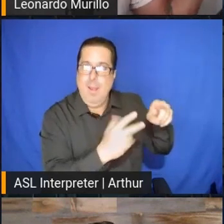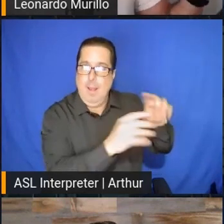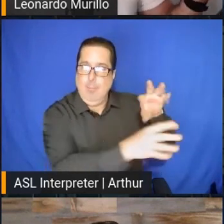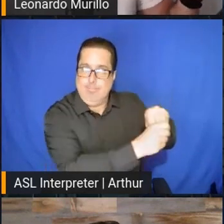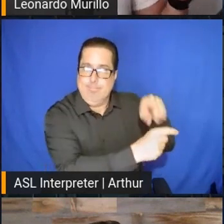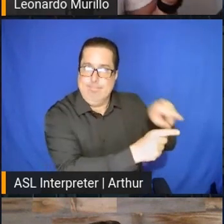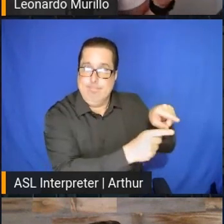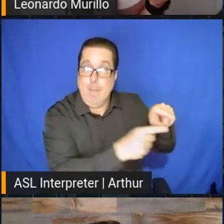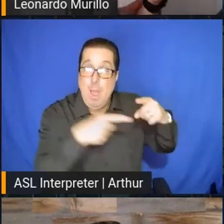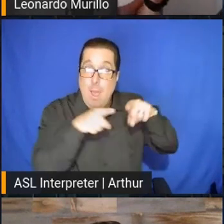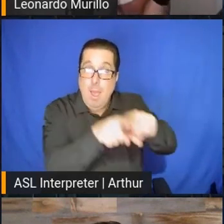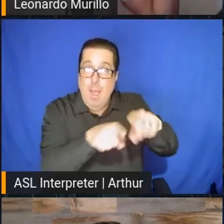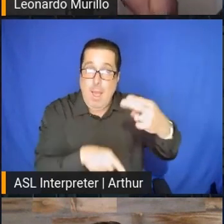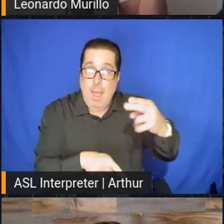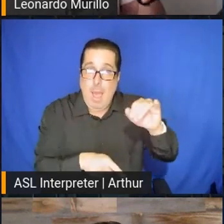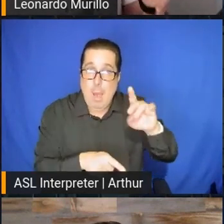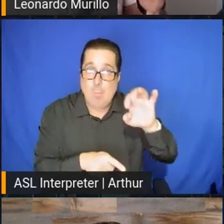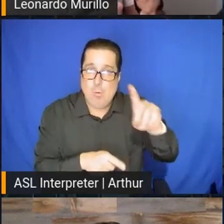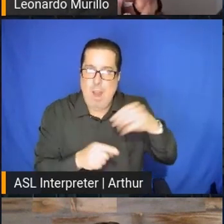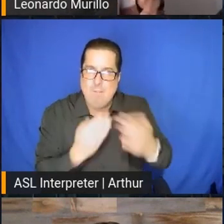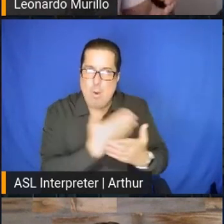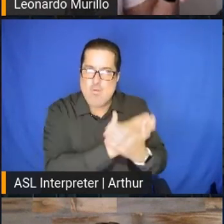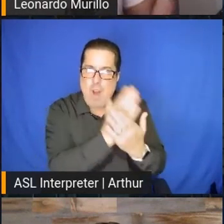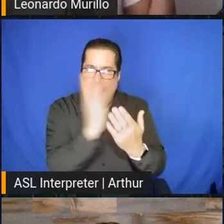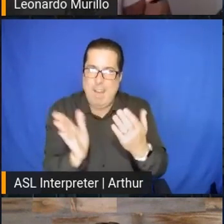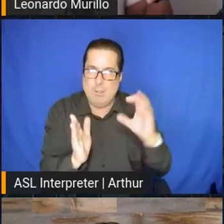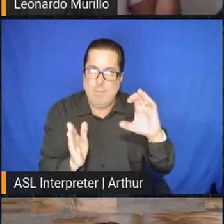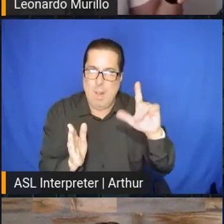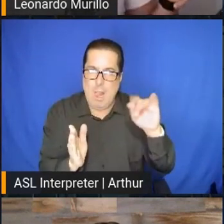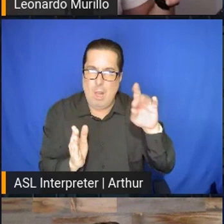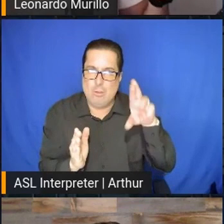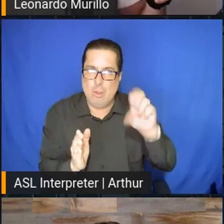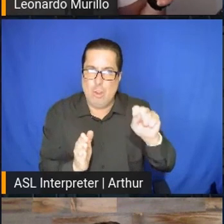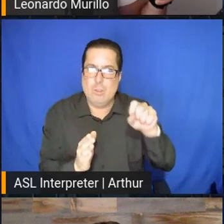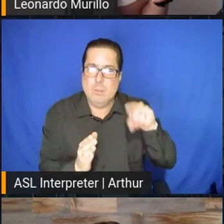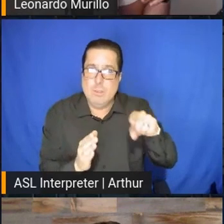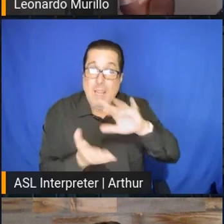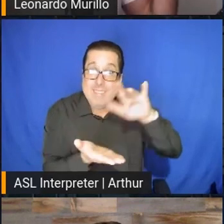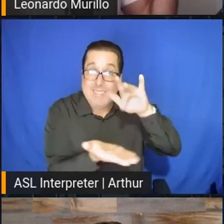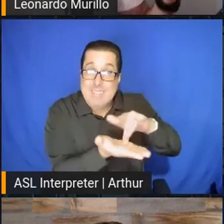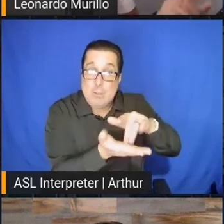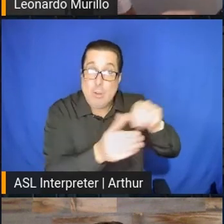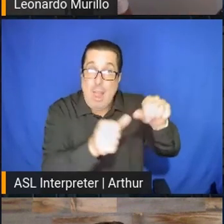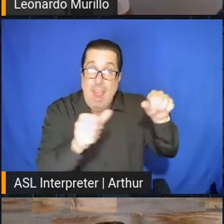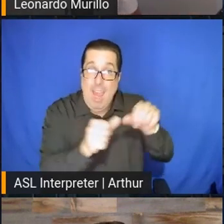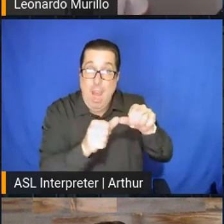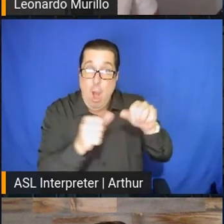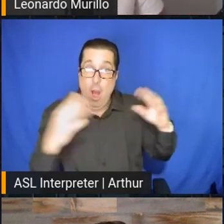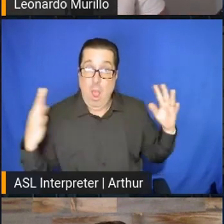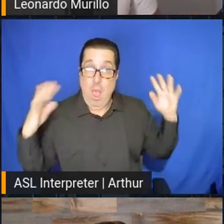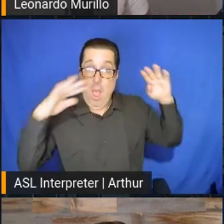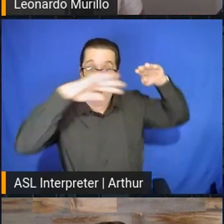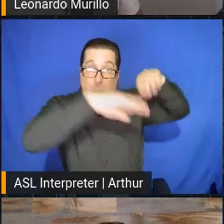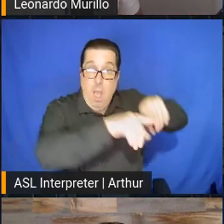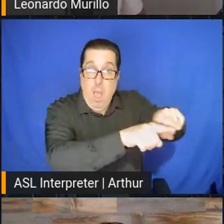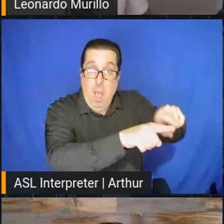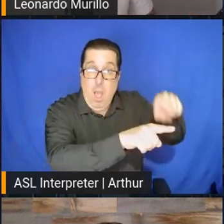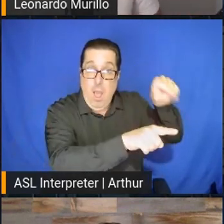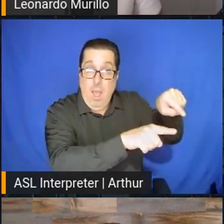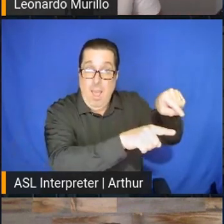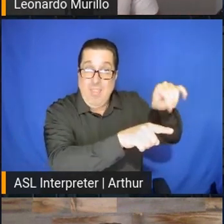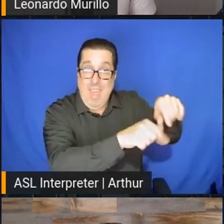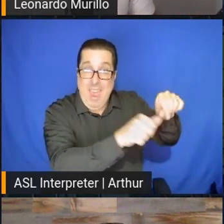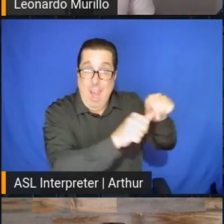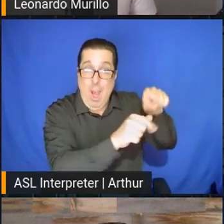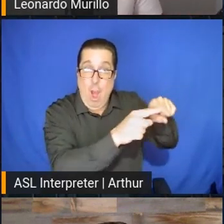lots of clusters, the fact that you have the central location that they all pull from, I think simplifies access tremendously, right?